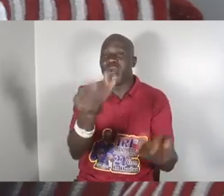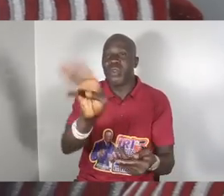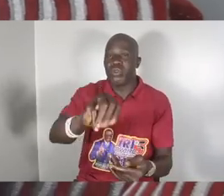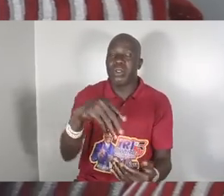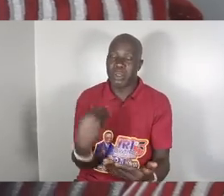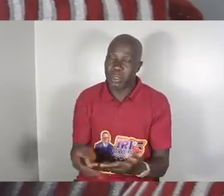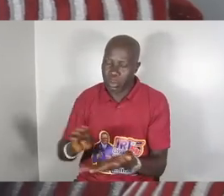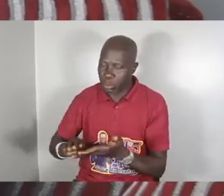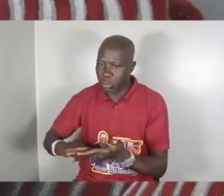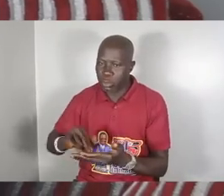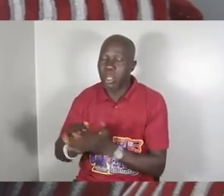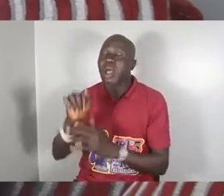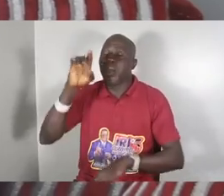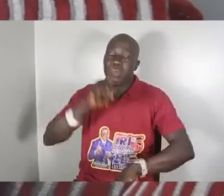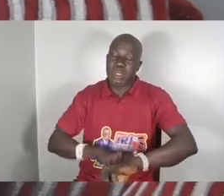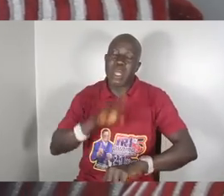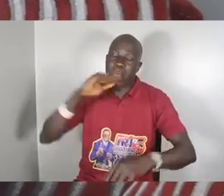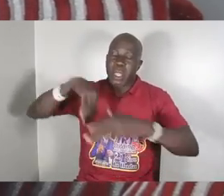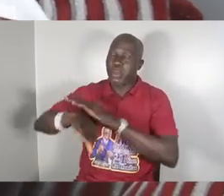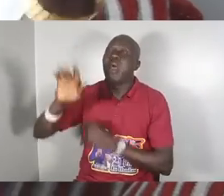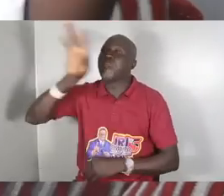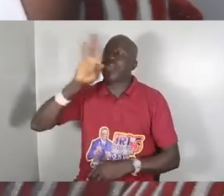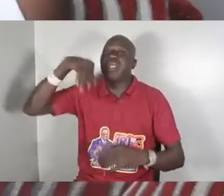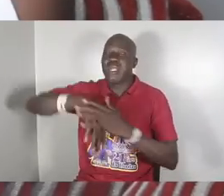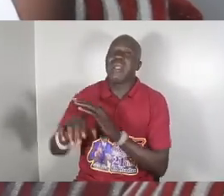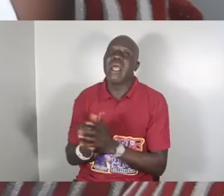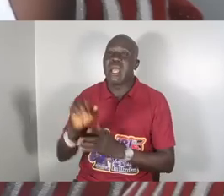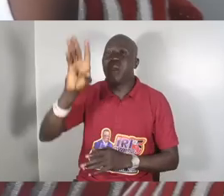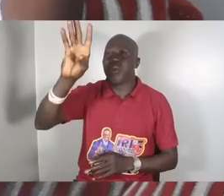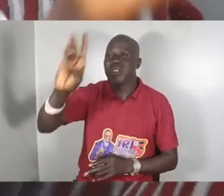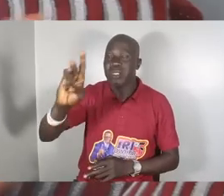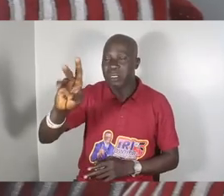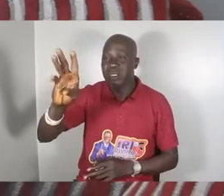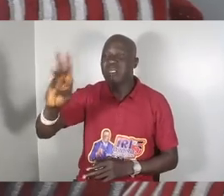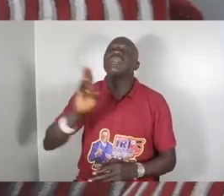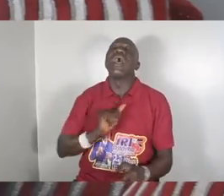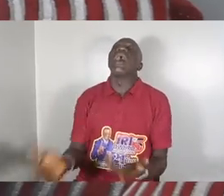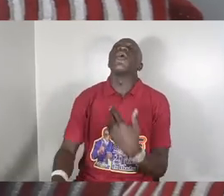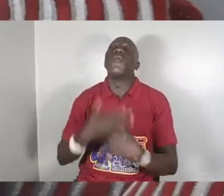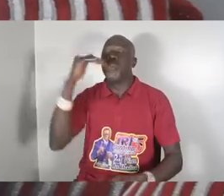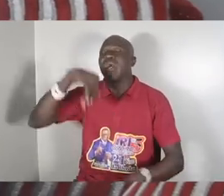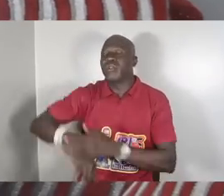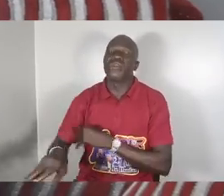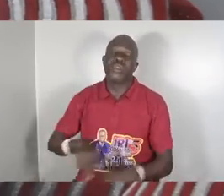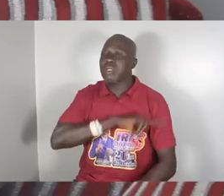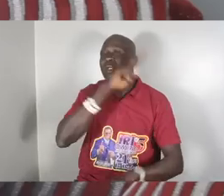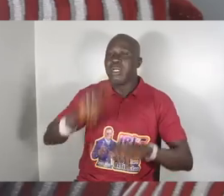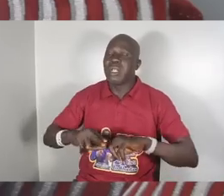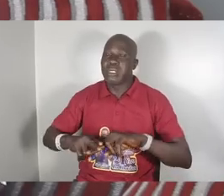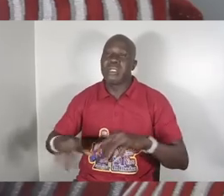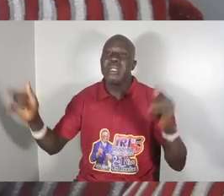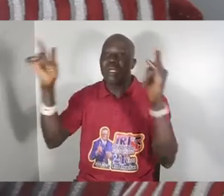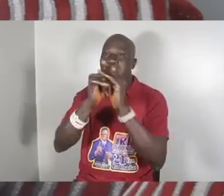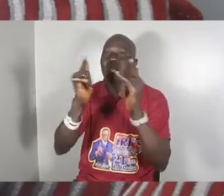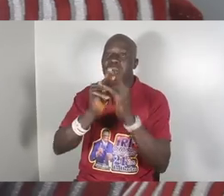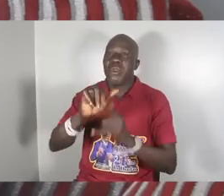to God. Say the soul. I go men with the Walisa. By 4 p.m. I go men with by 6 p.m. with my daughter. I'm traveling back to